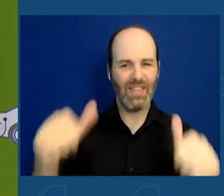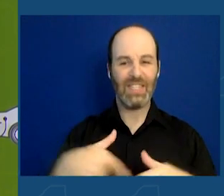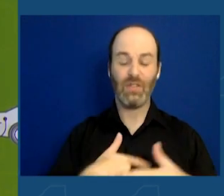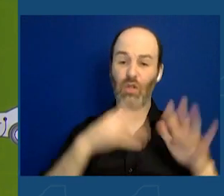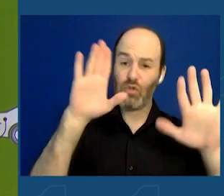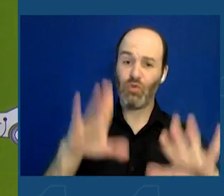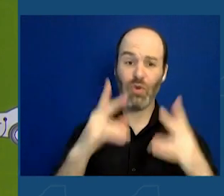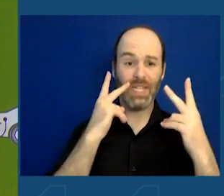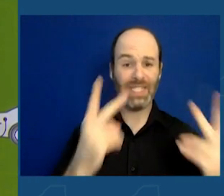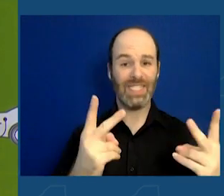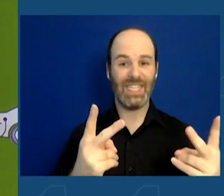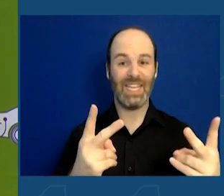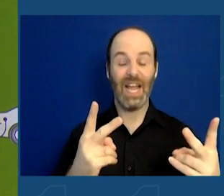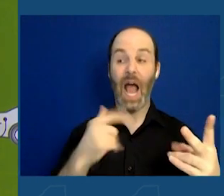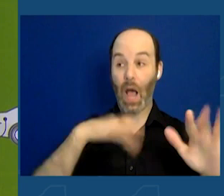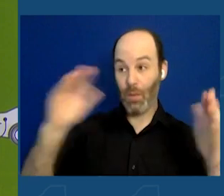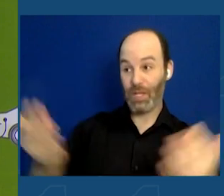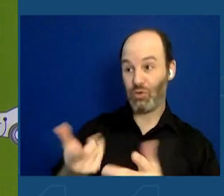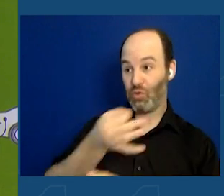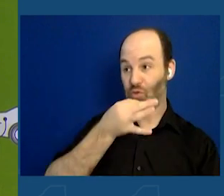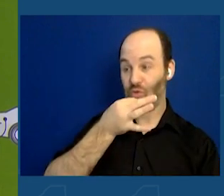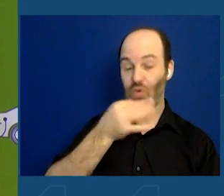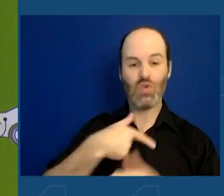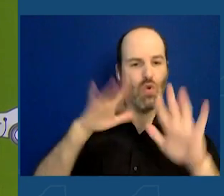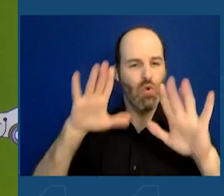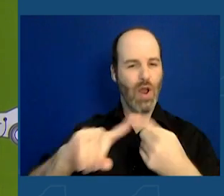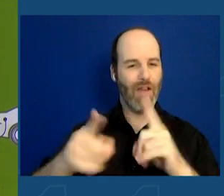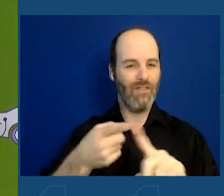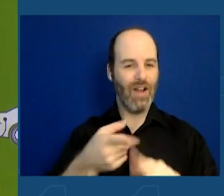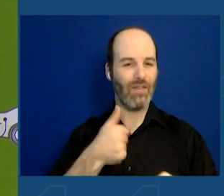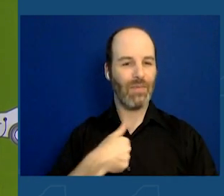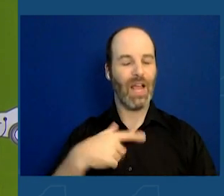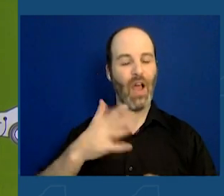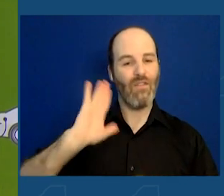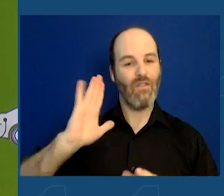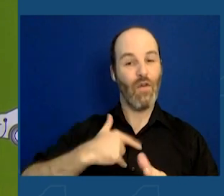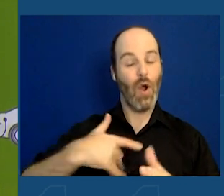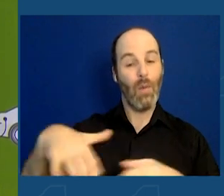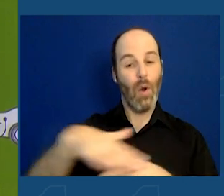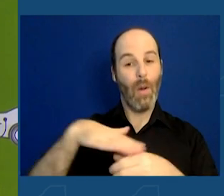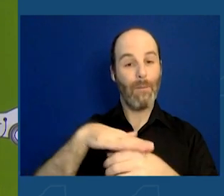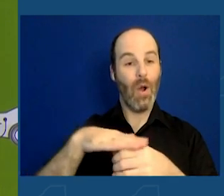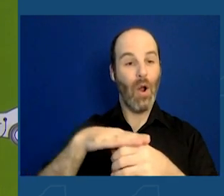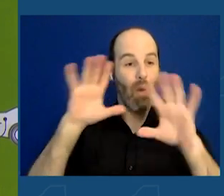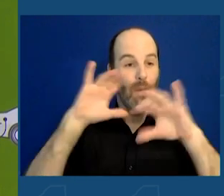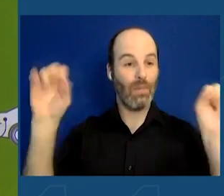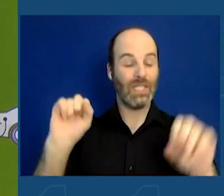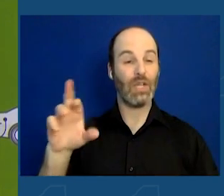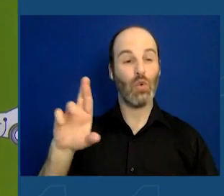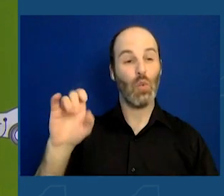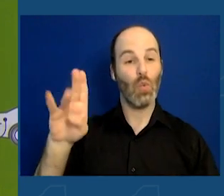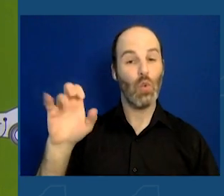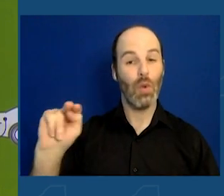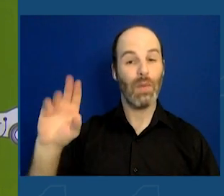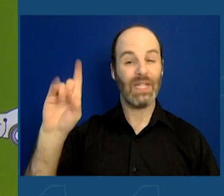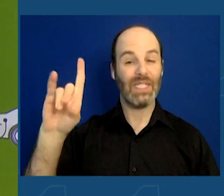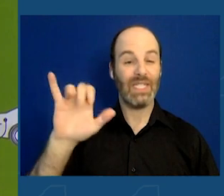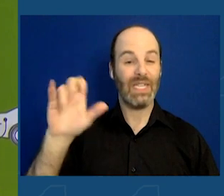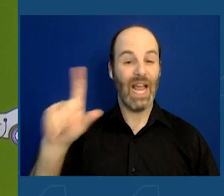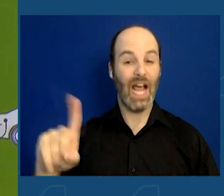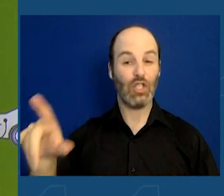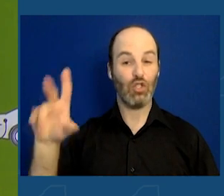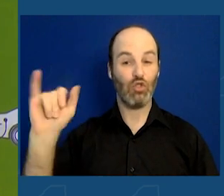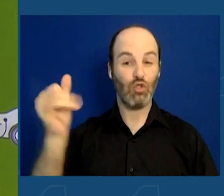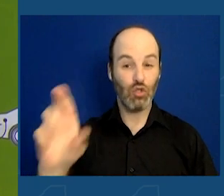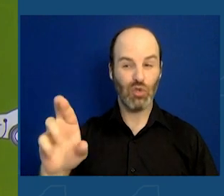I'll be introducing him in a minute, great friend of mine, our former borough president, Ruben Diaz Jr., who's been involved in all these important projects. We talked for